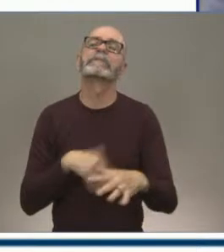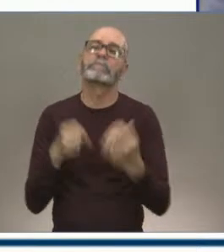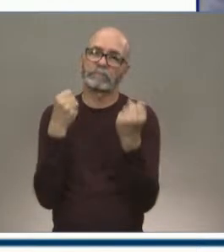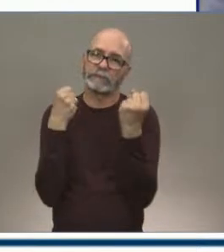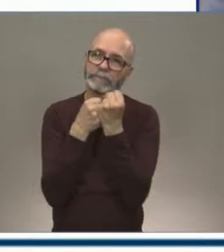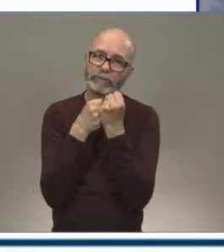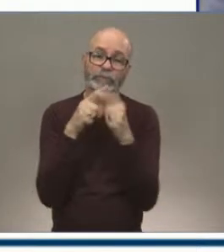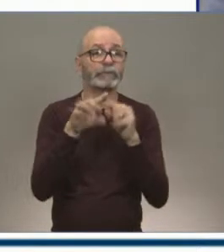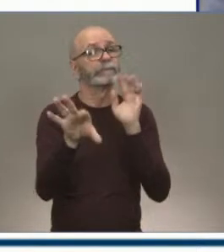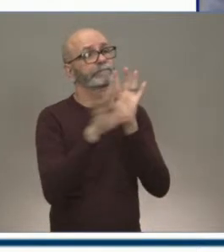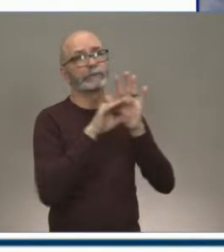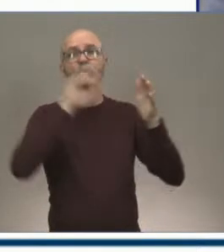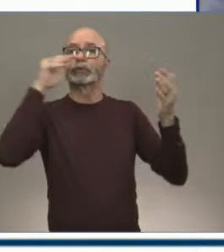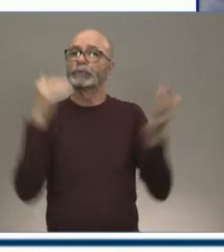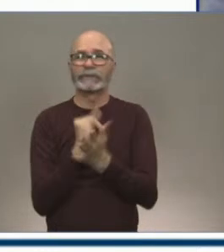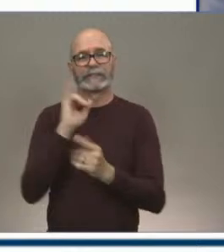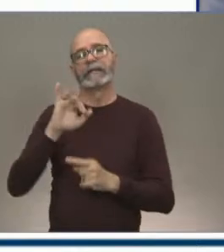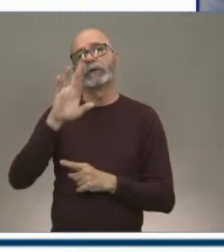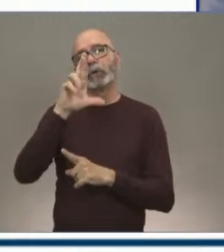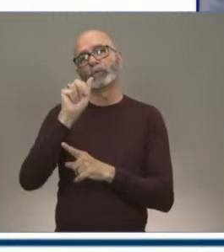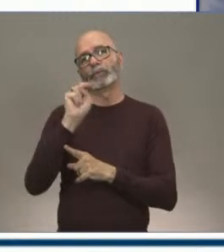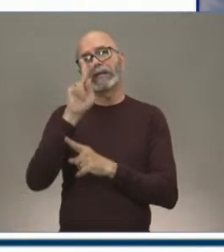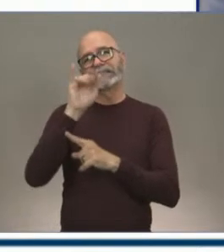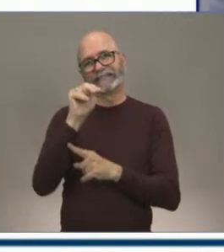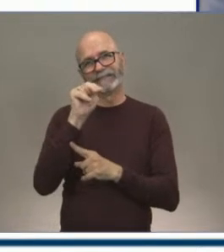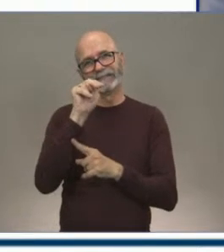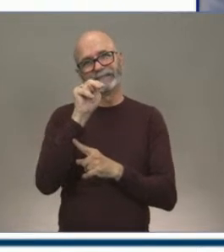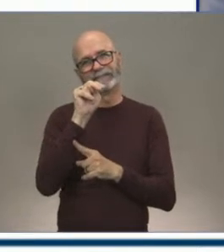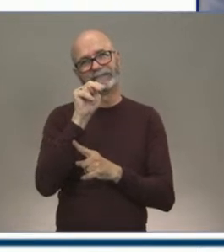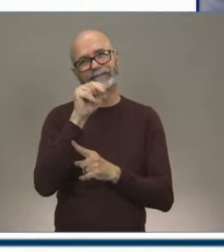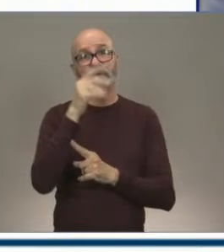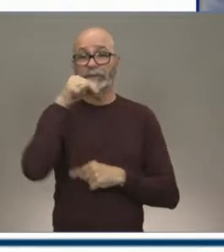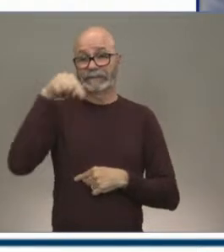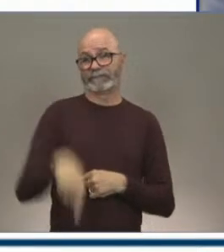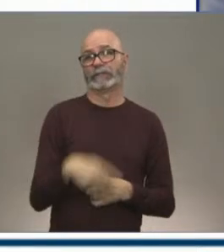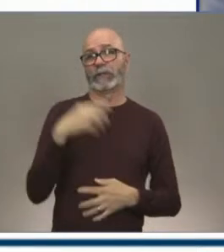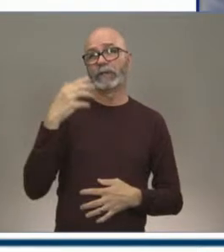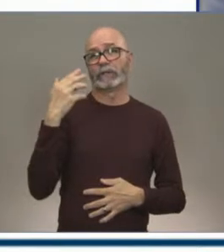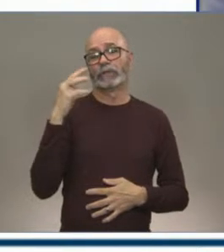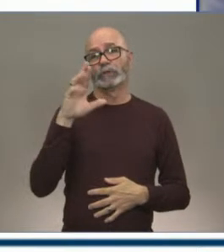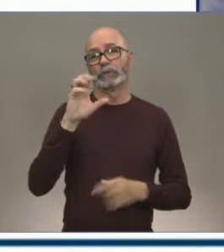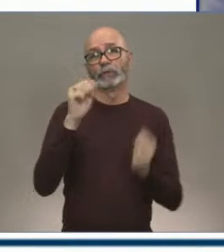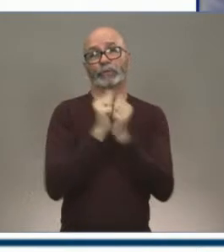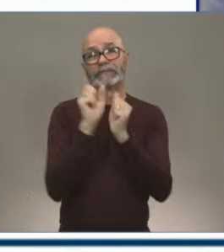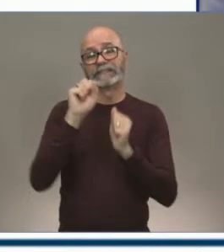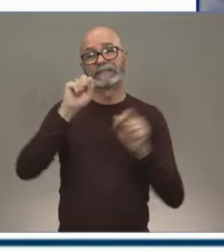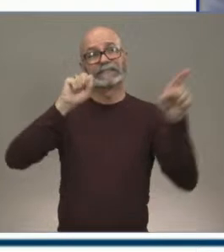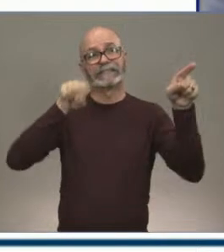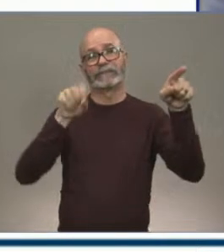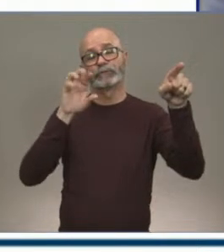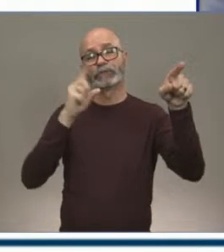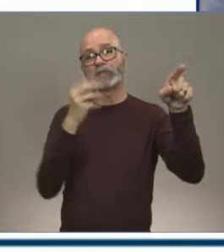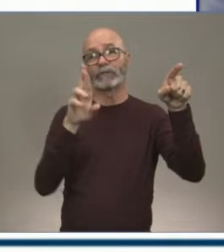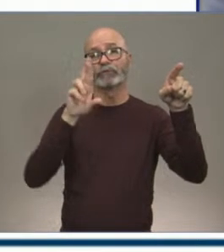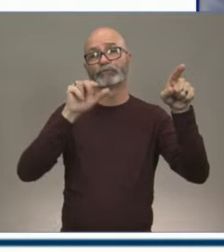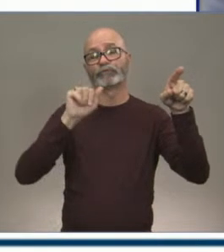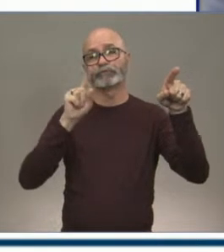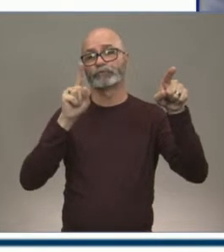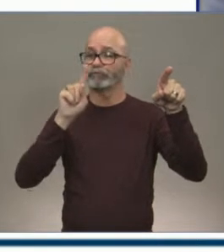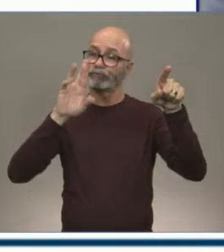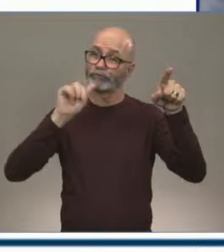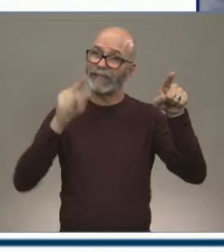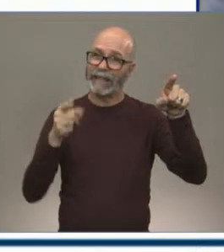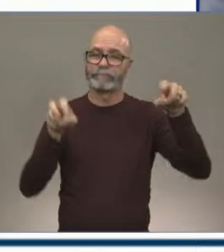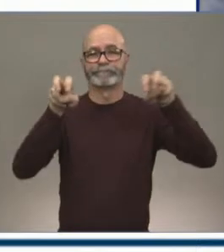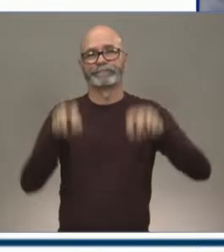comes forward to be here with Dr. Strang, as they now will continue and start the next 100 days of ensuring that we get the vaccine